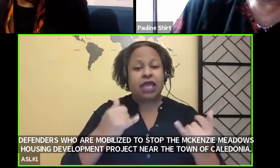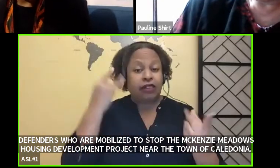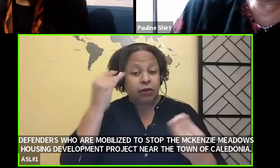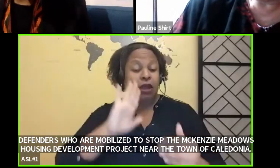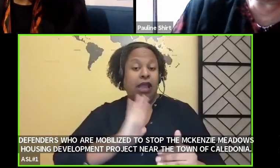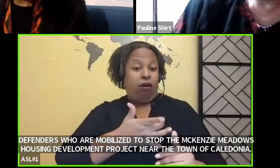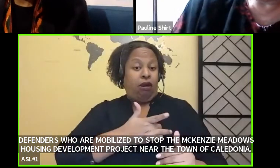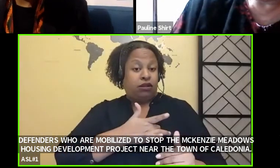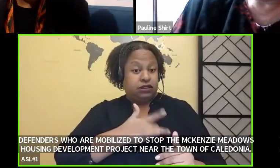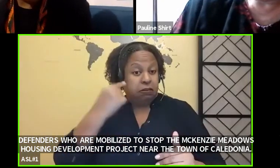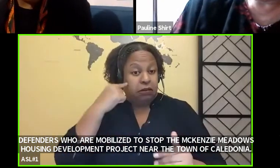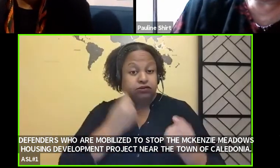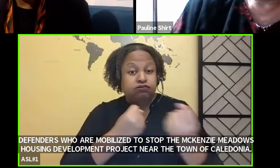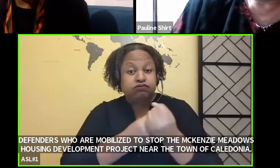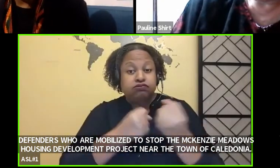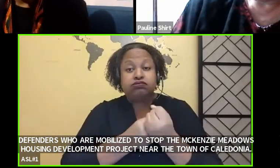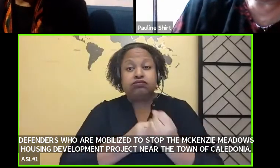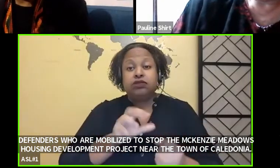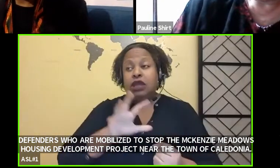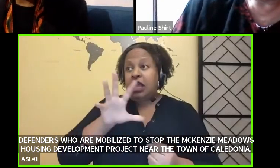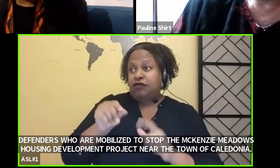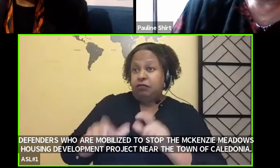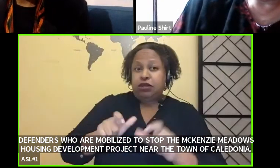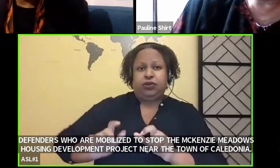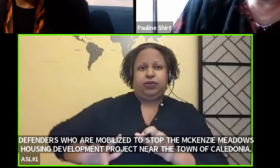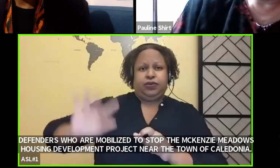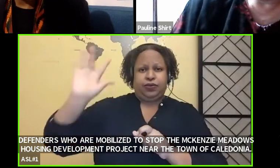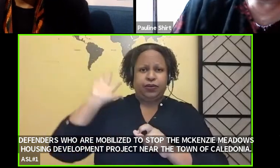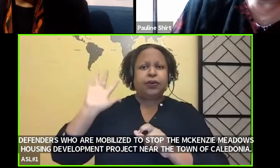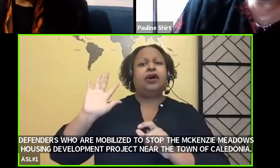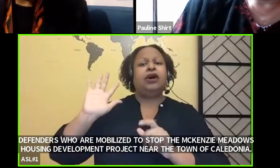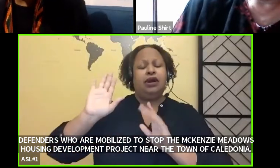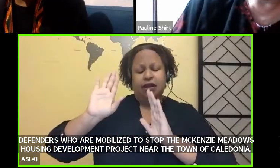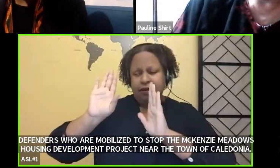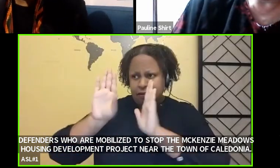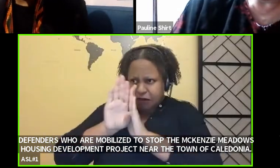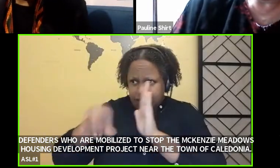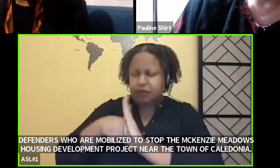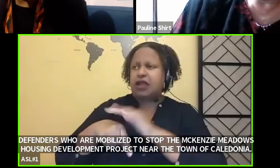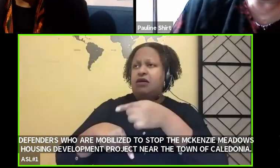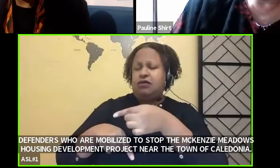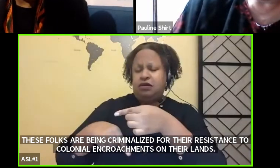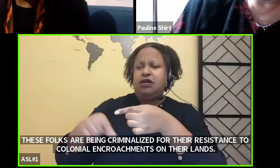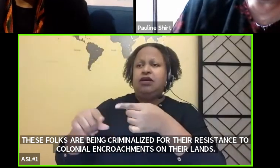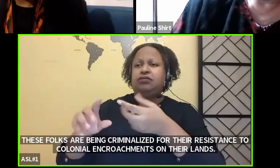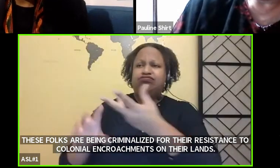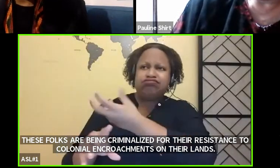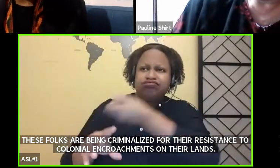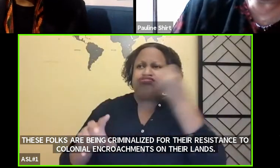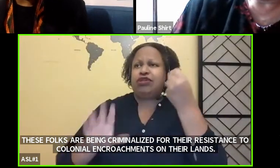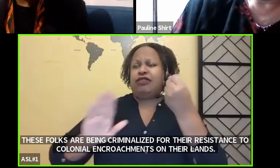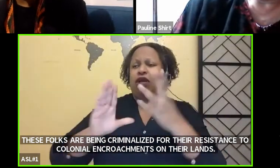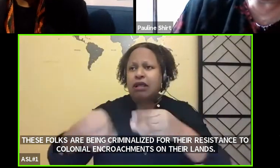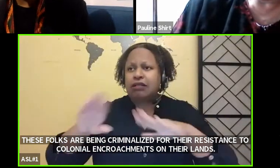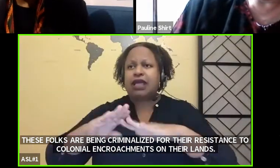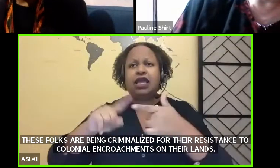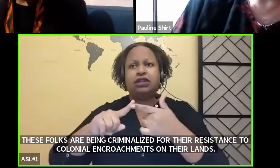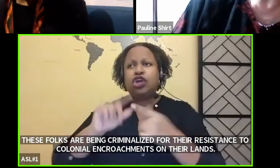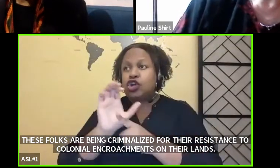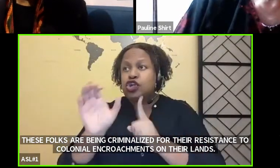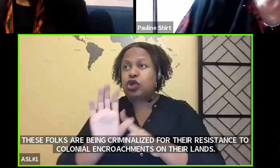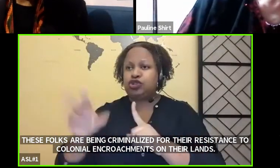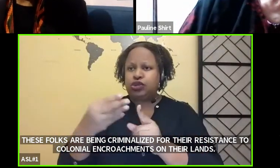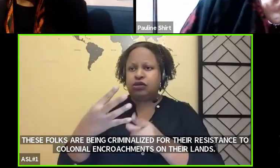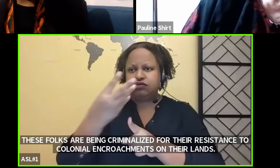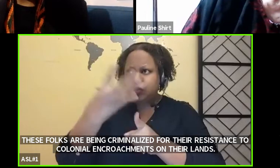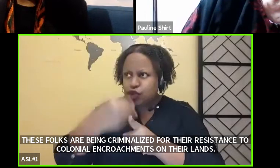also with our African ancestors ripped from their lands, cultures, languages, who fought to end slavery,